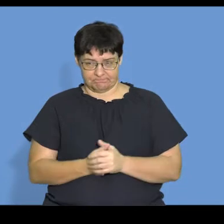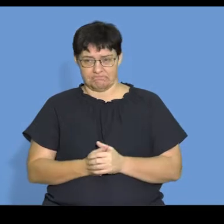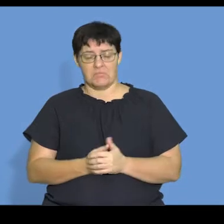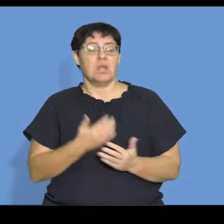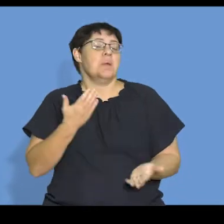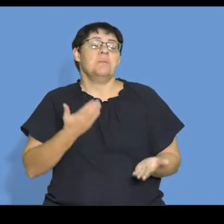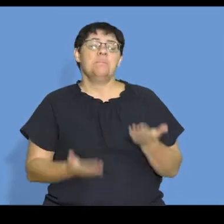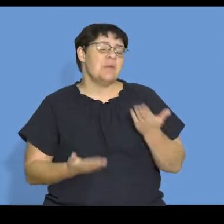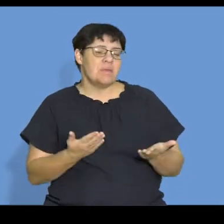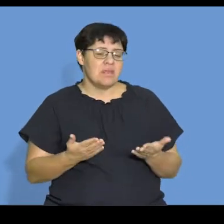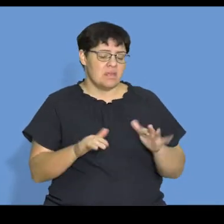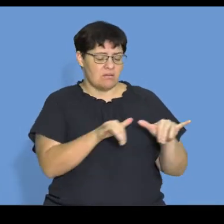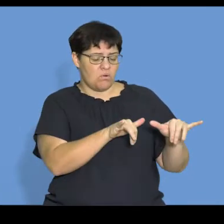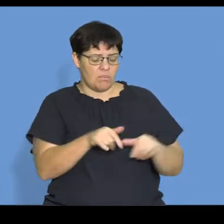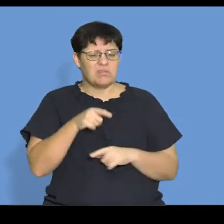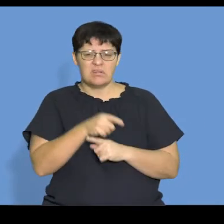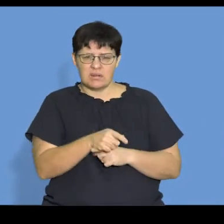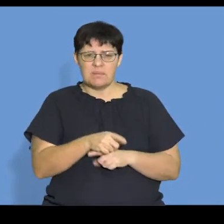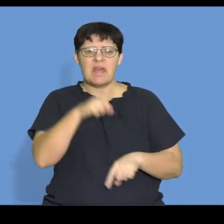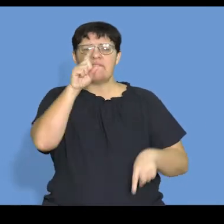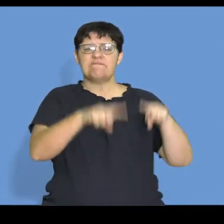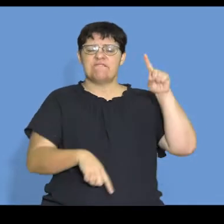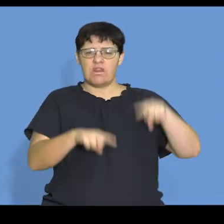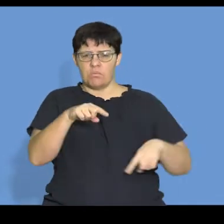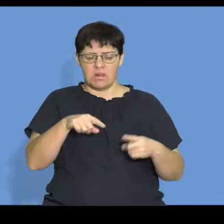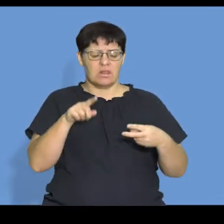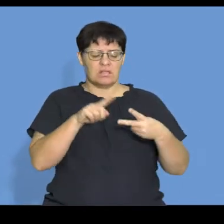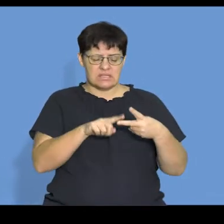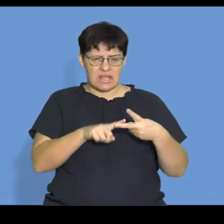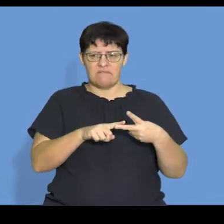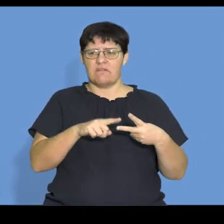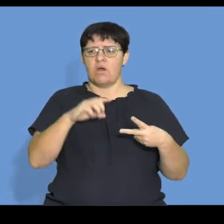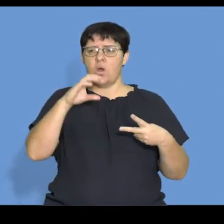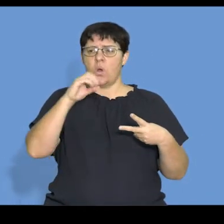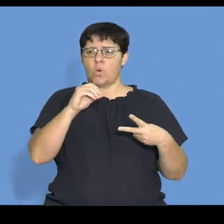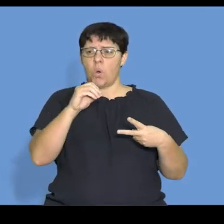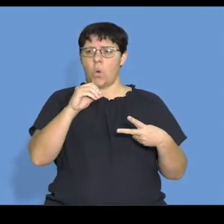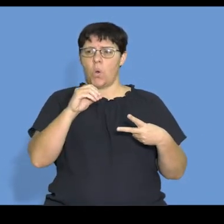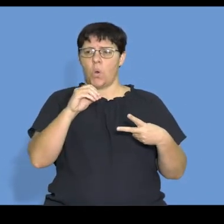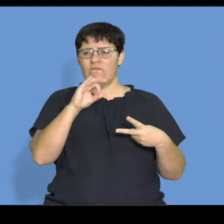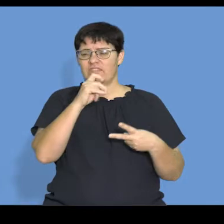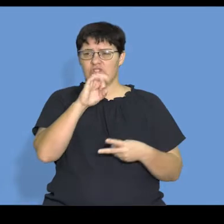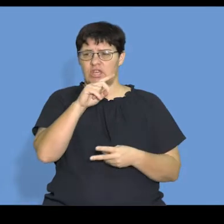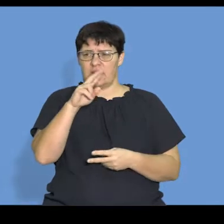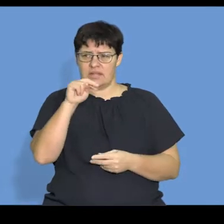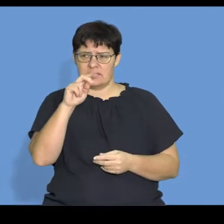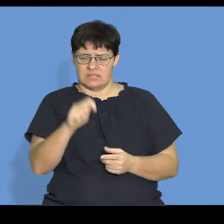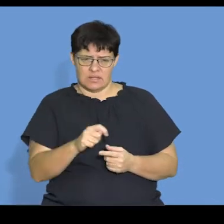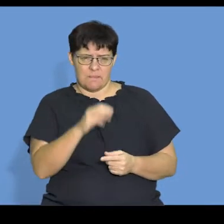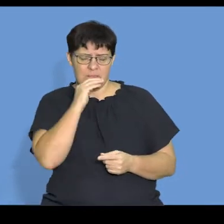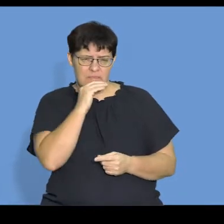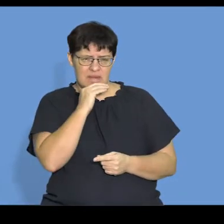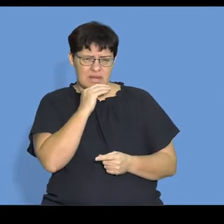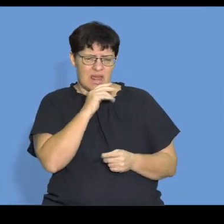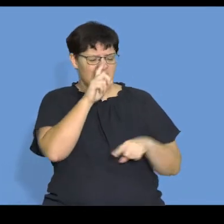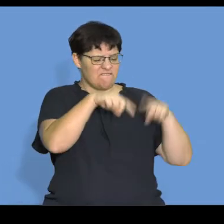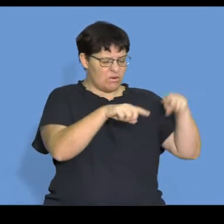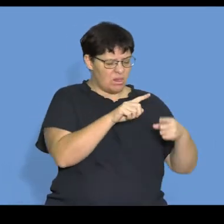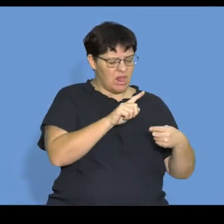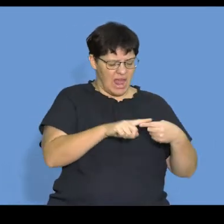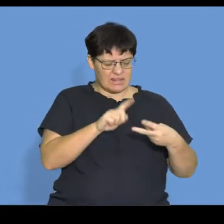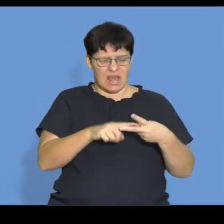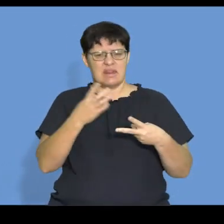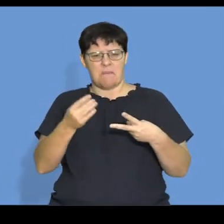the common factor is a variable and a coefficient, right? Meaning a variable and a number as a term.